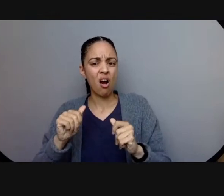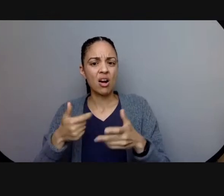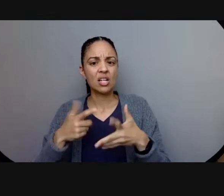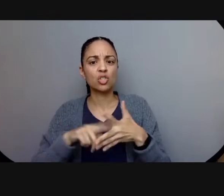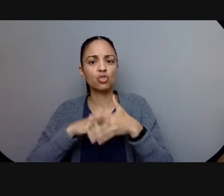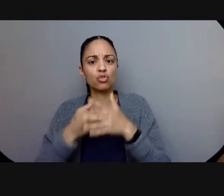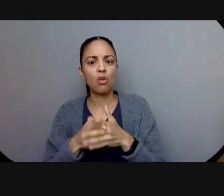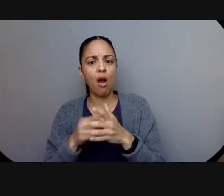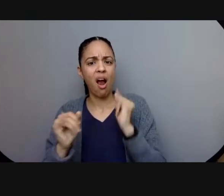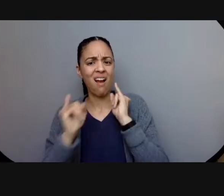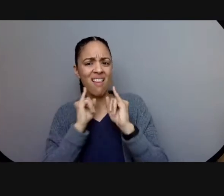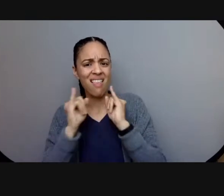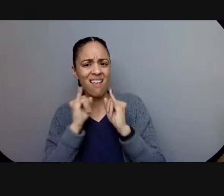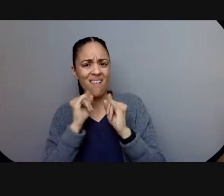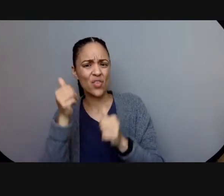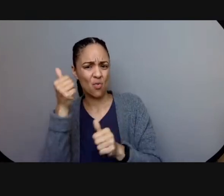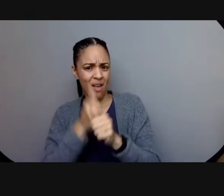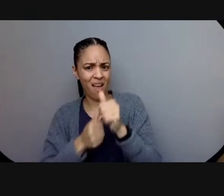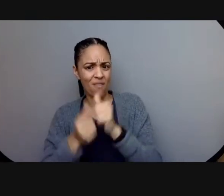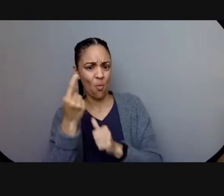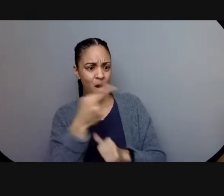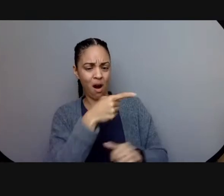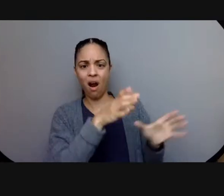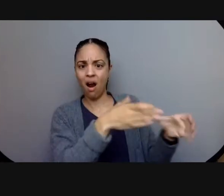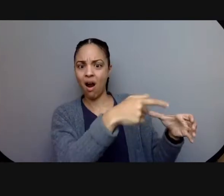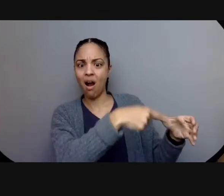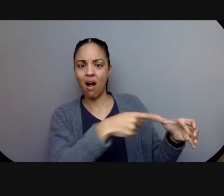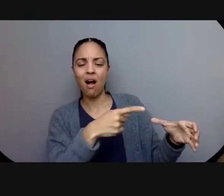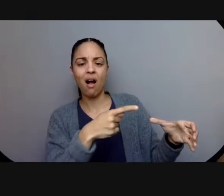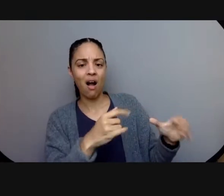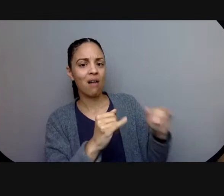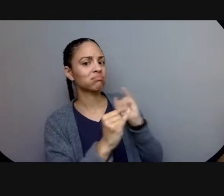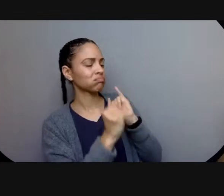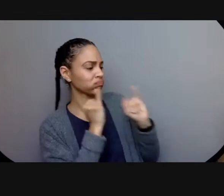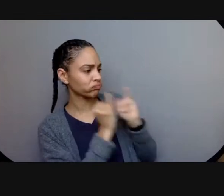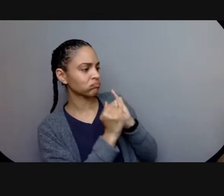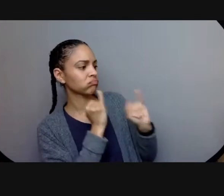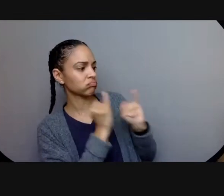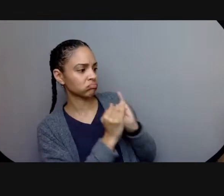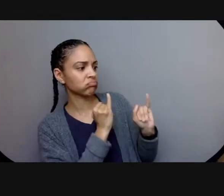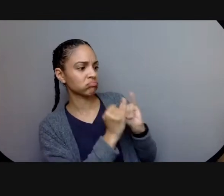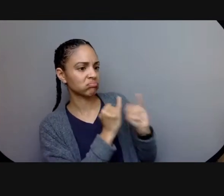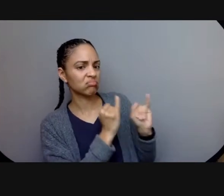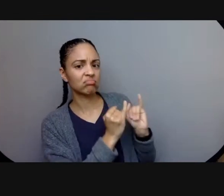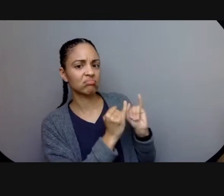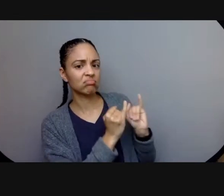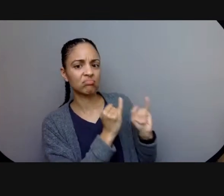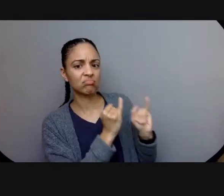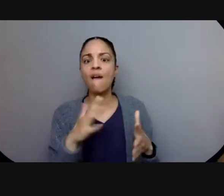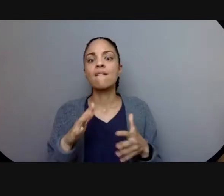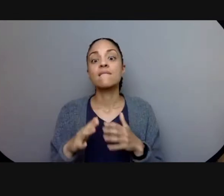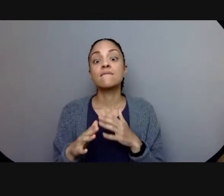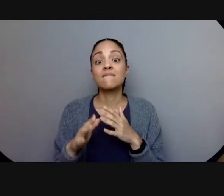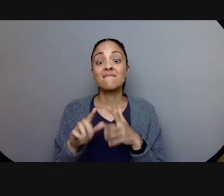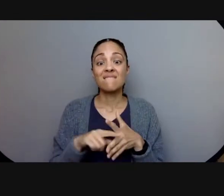on the history of like, they're, just giving some context to the people who are behind the scenes of all